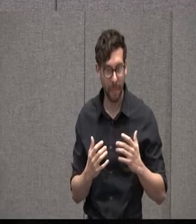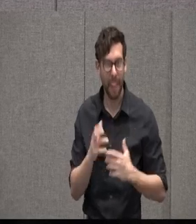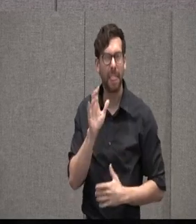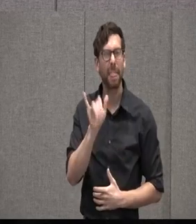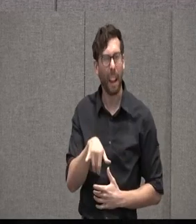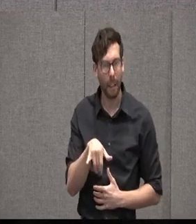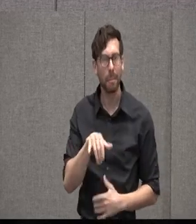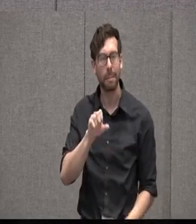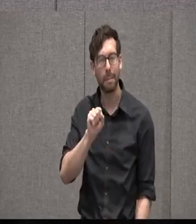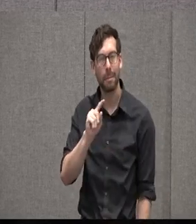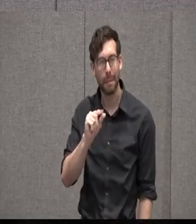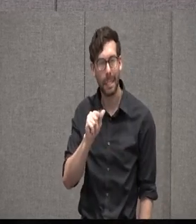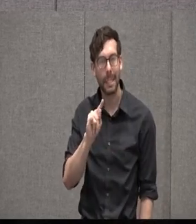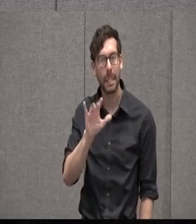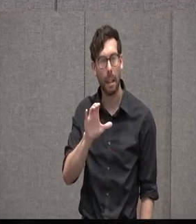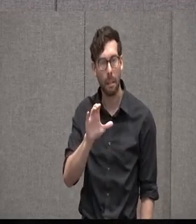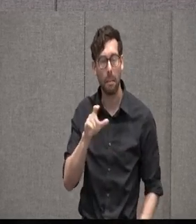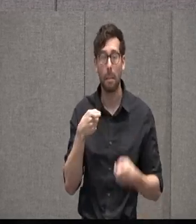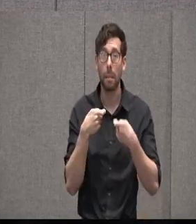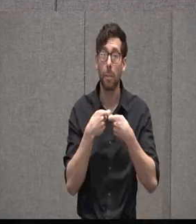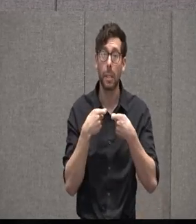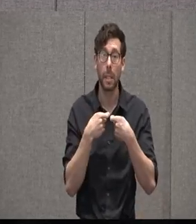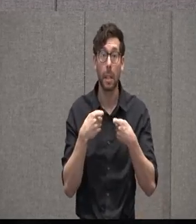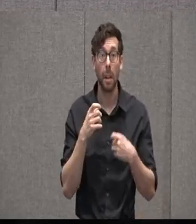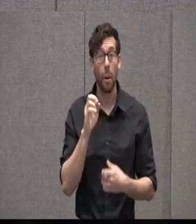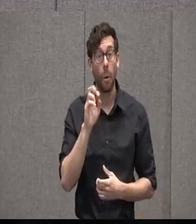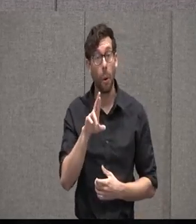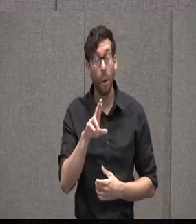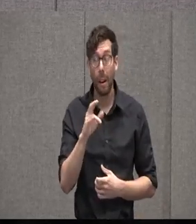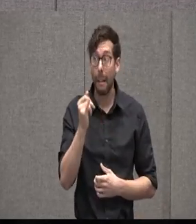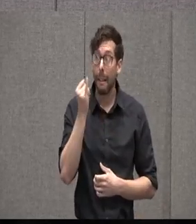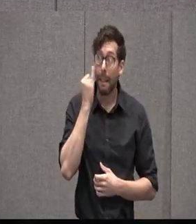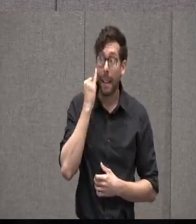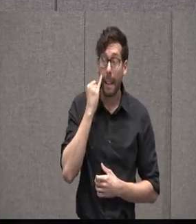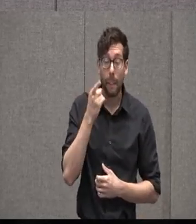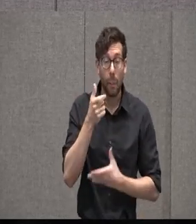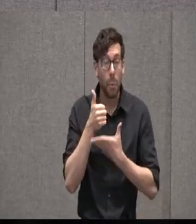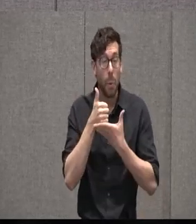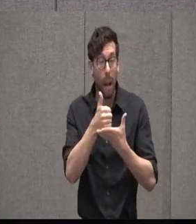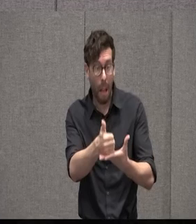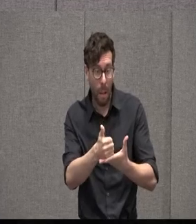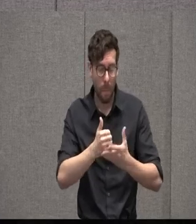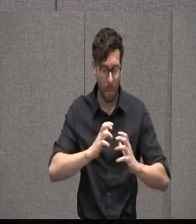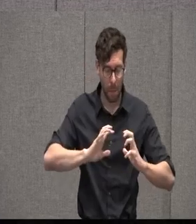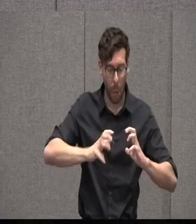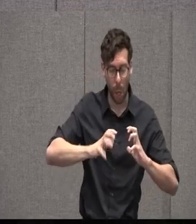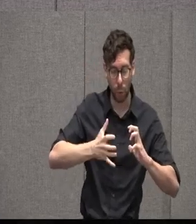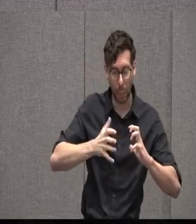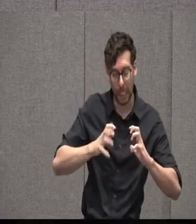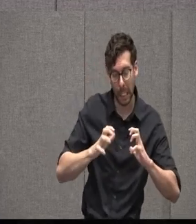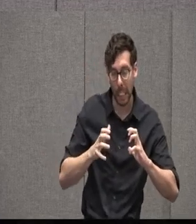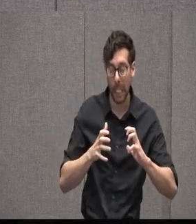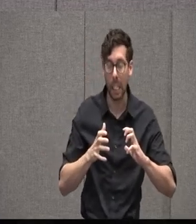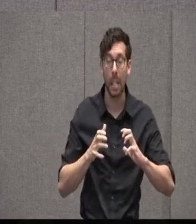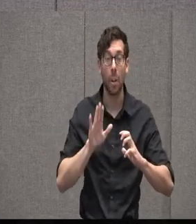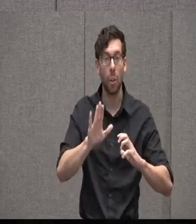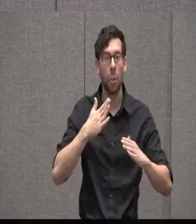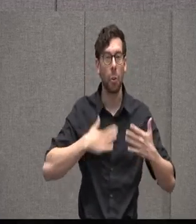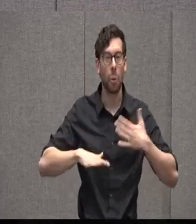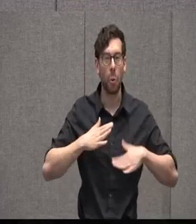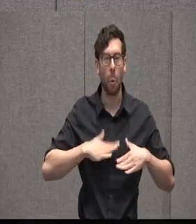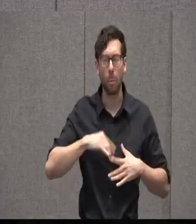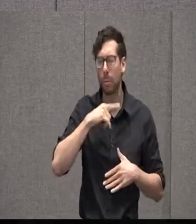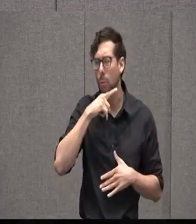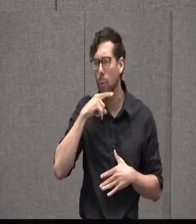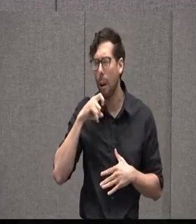static electricity. Or maybe if you help with laundry and your clothes is drying in the dryer and you pull your clothes